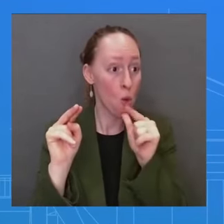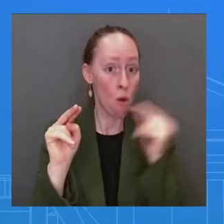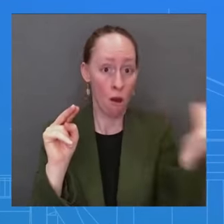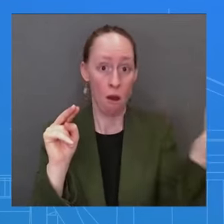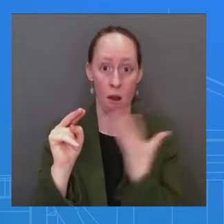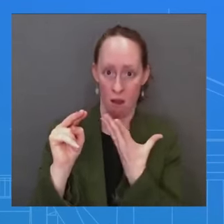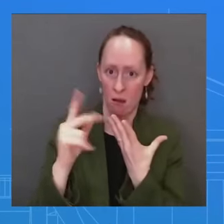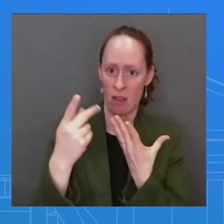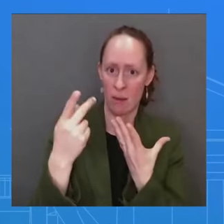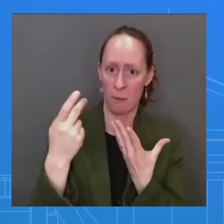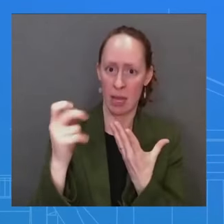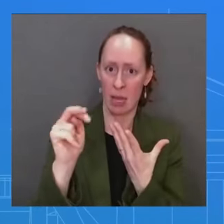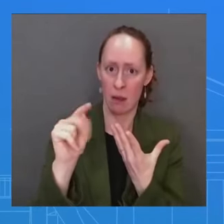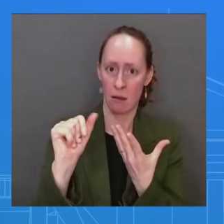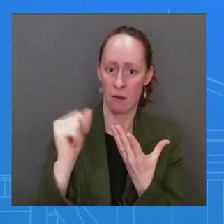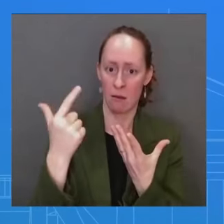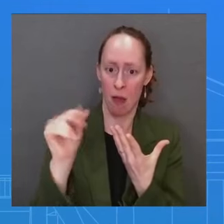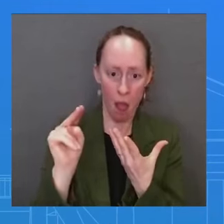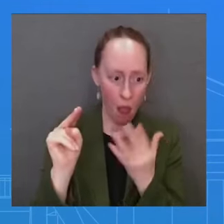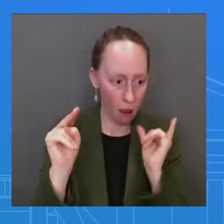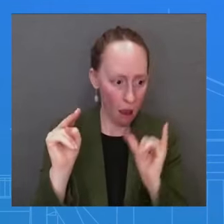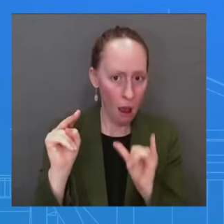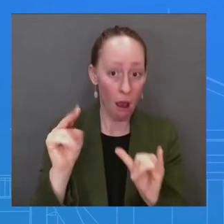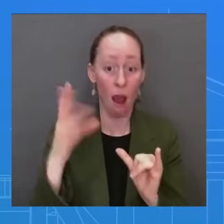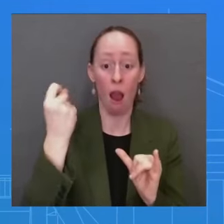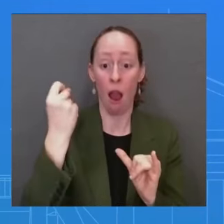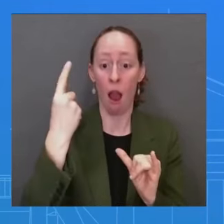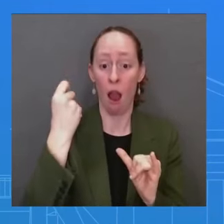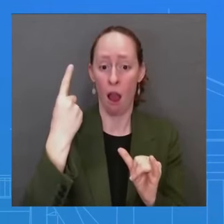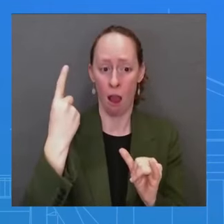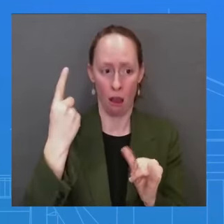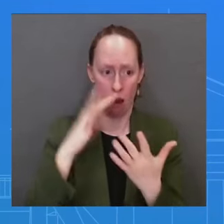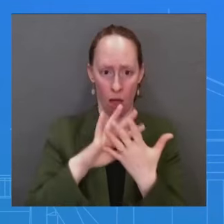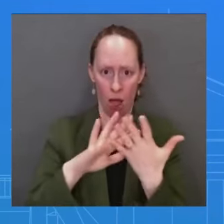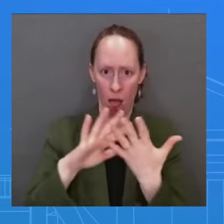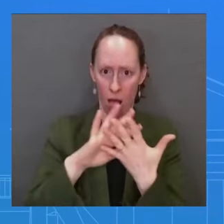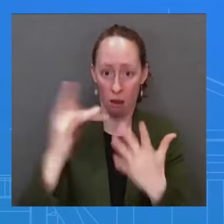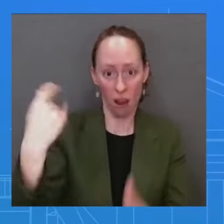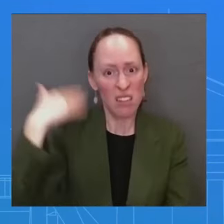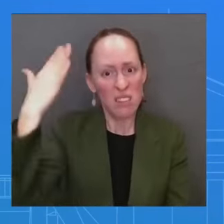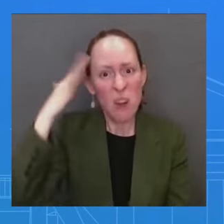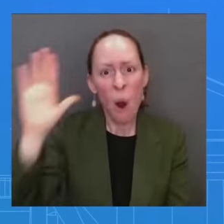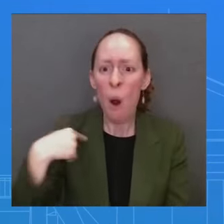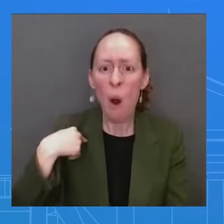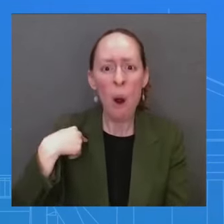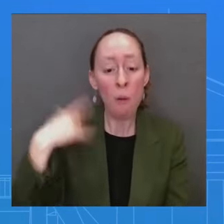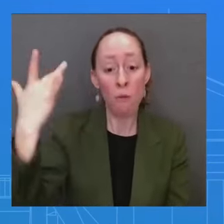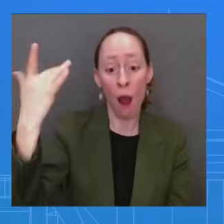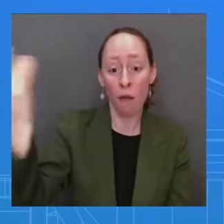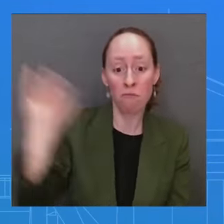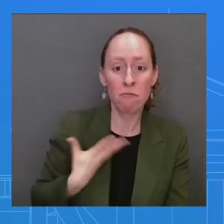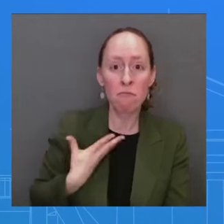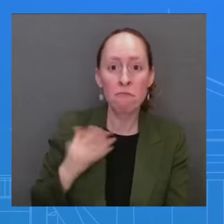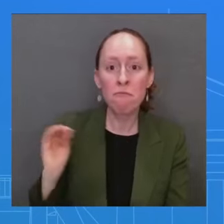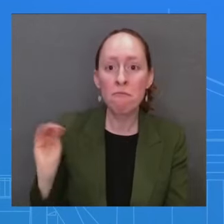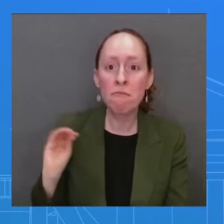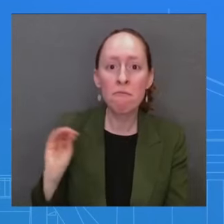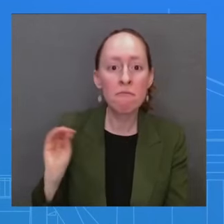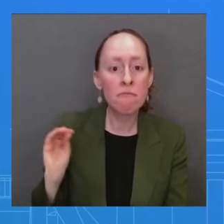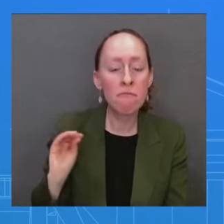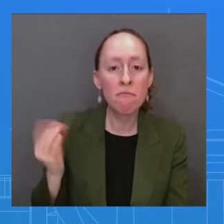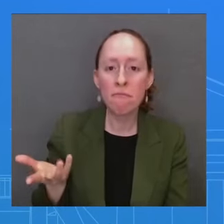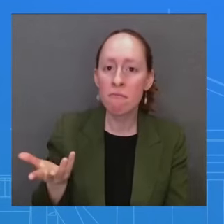condition, we don't know because we haven't been told by the Secretary, versus we know but we're not going to share that with you, or we've not been